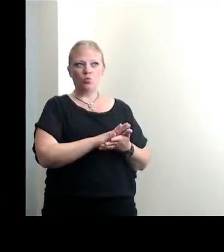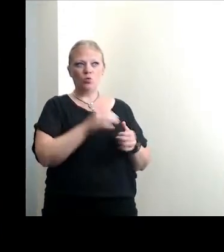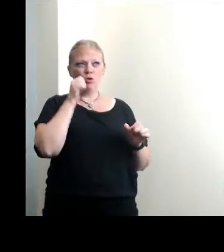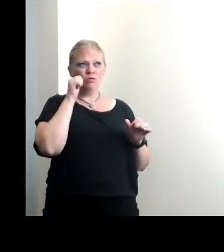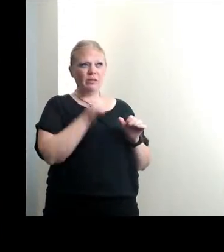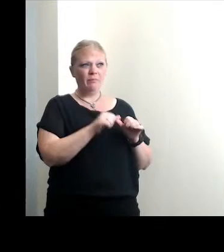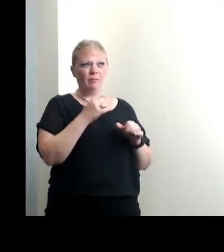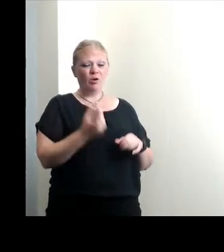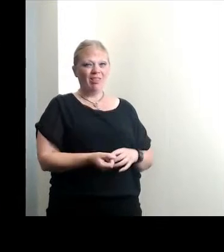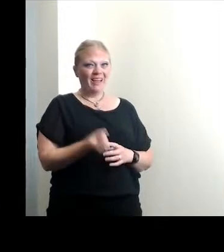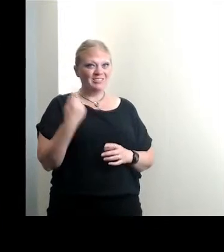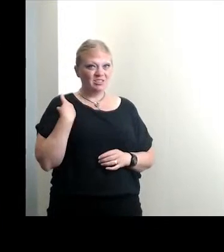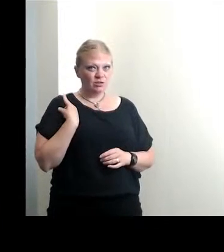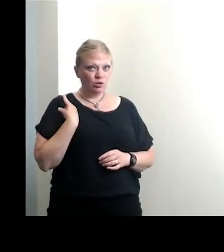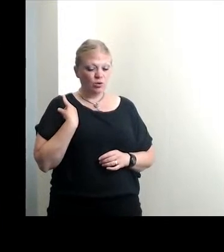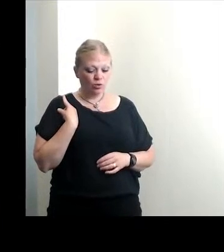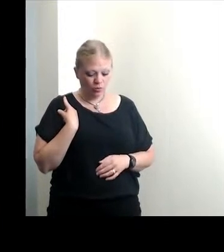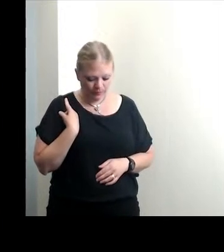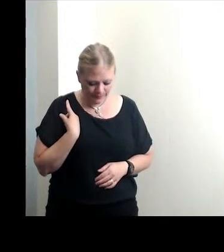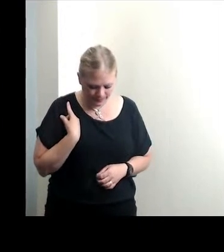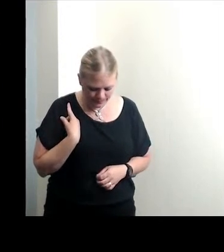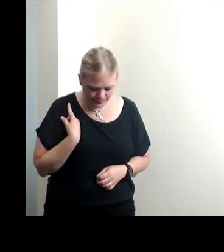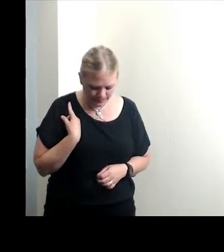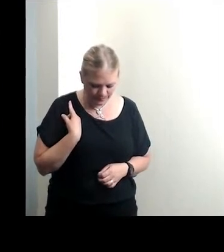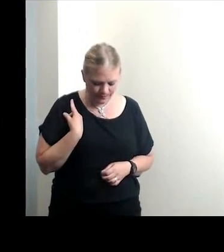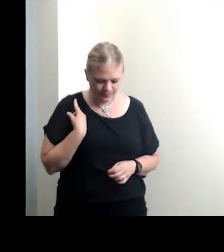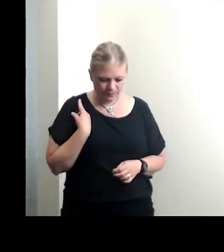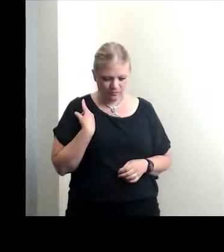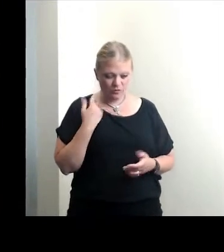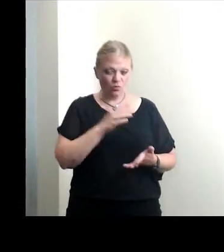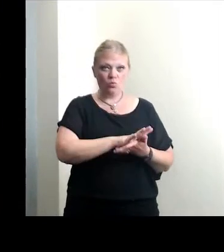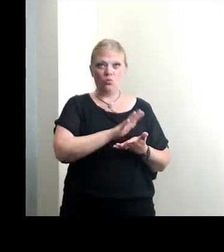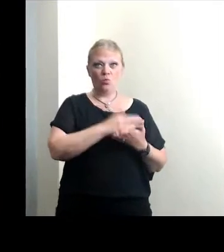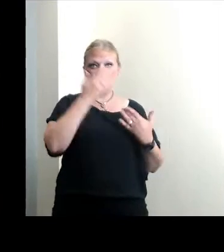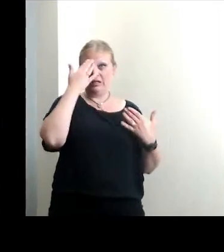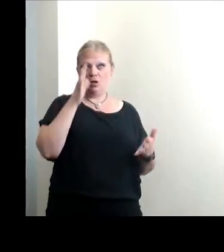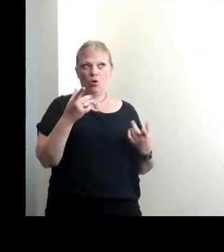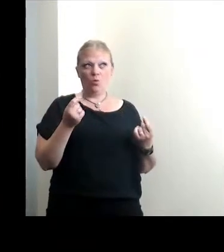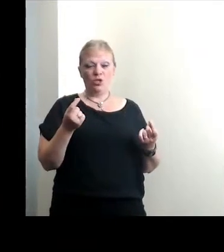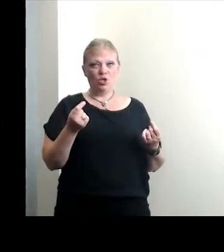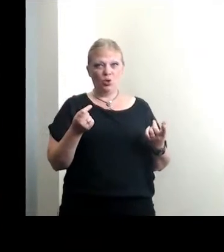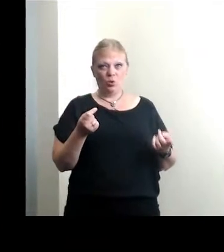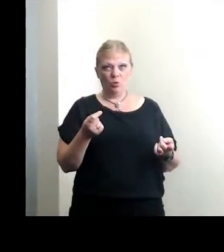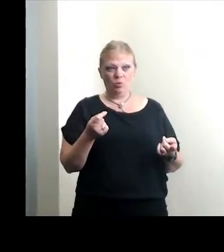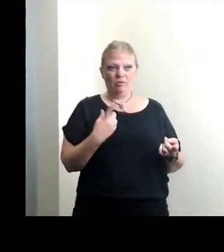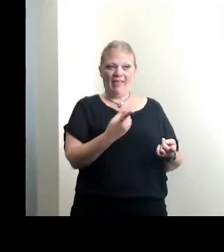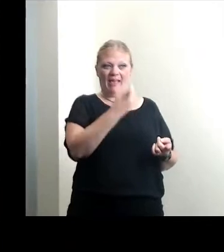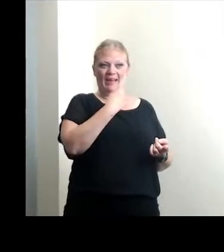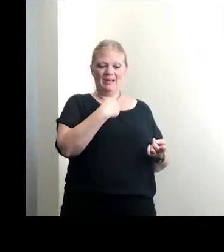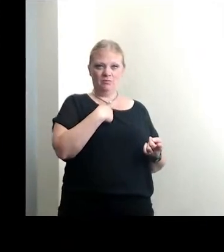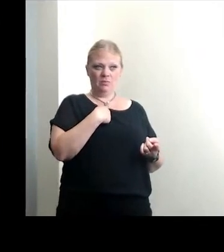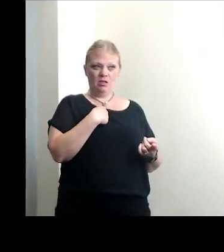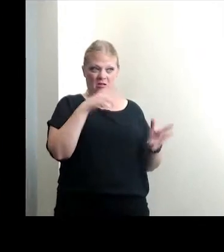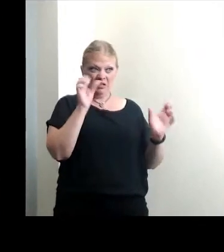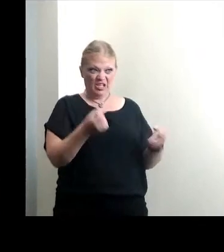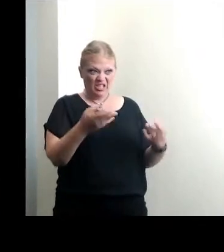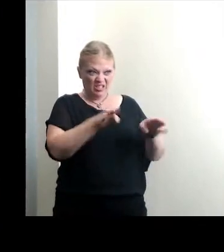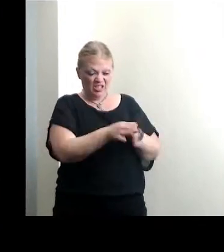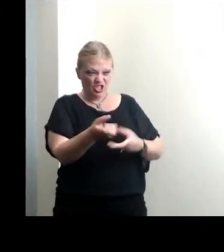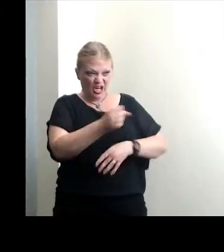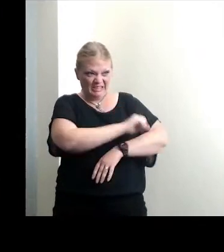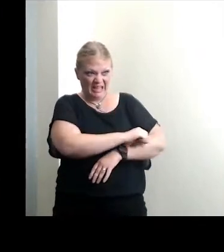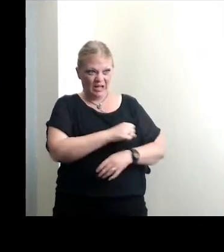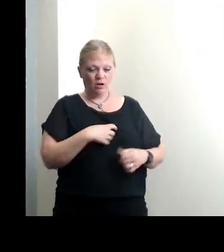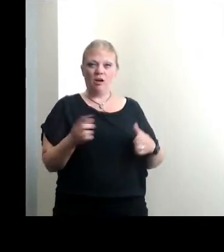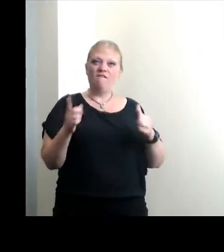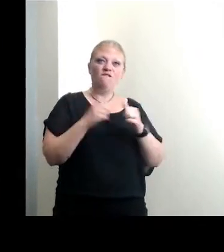year, when the schools didn't know what to do, they were asking me to shut them down. And one of my